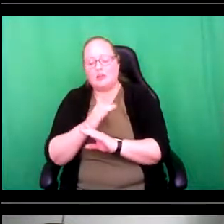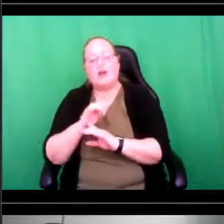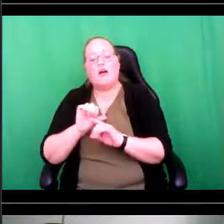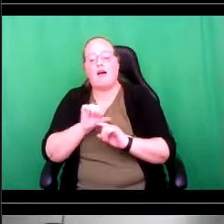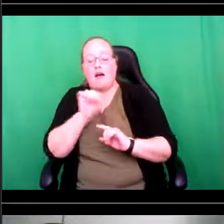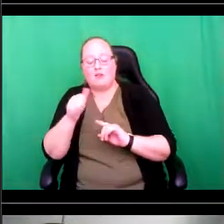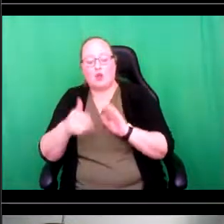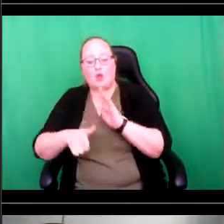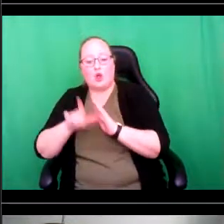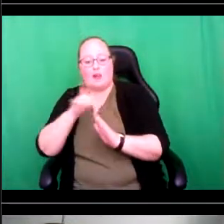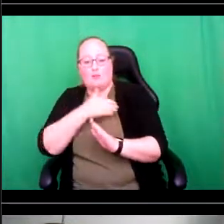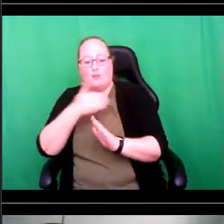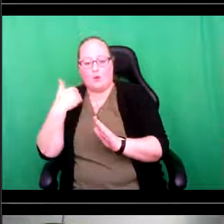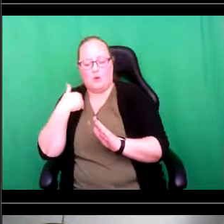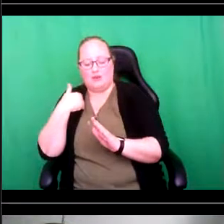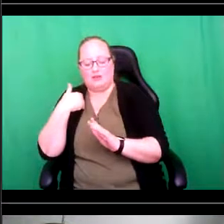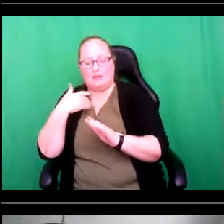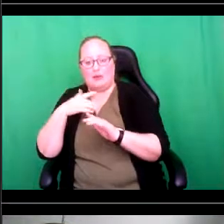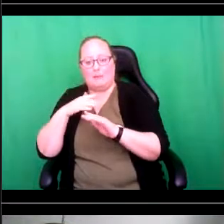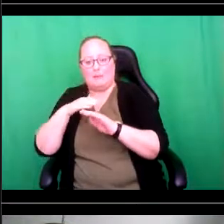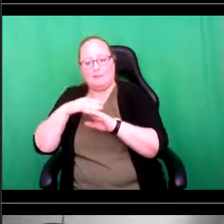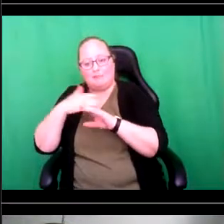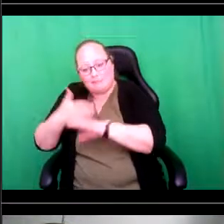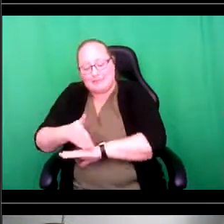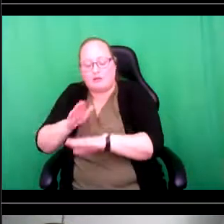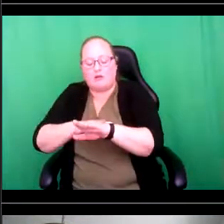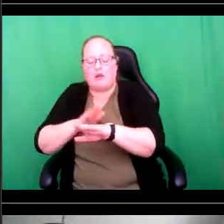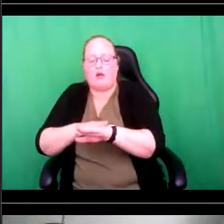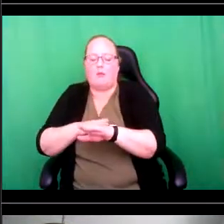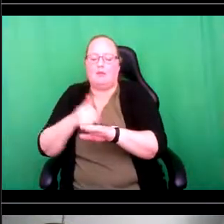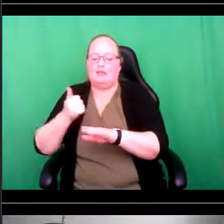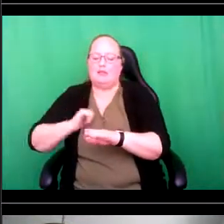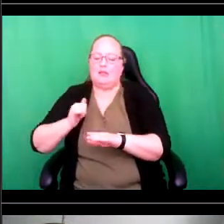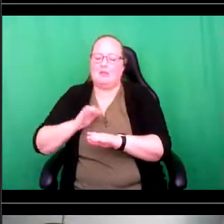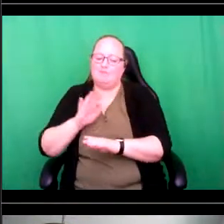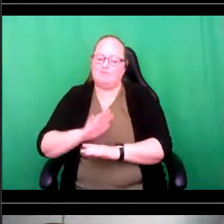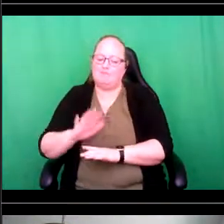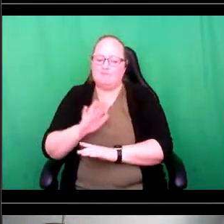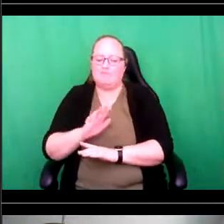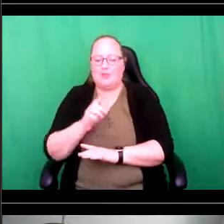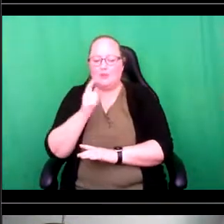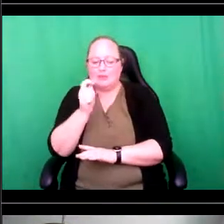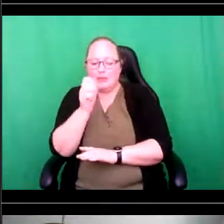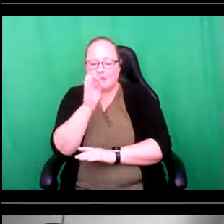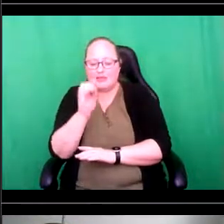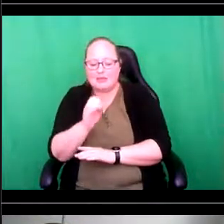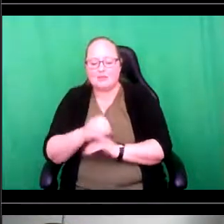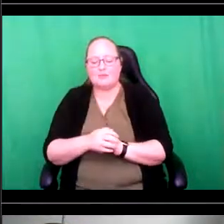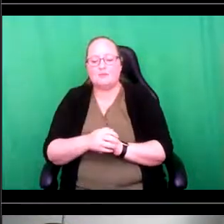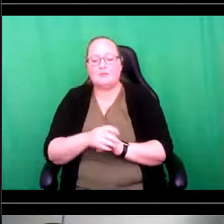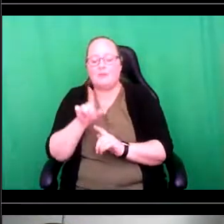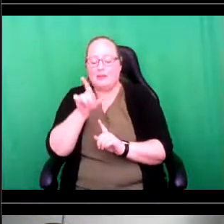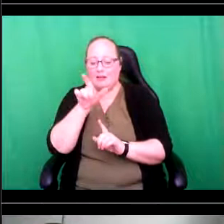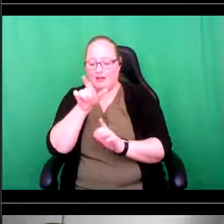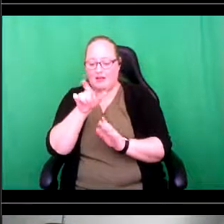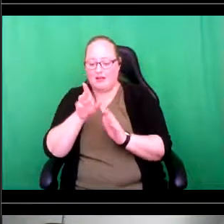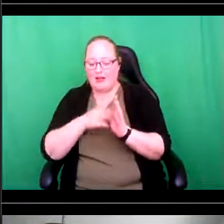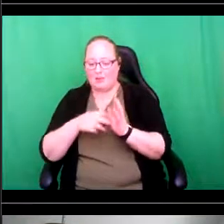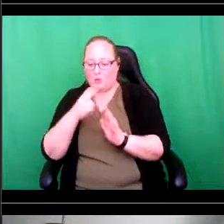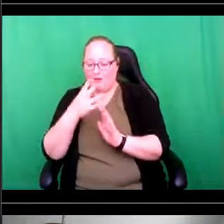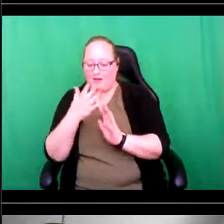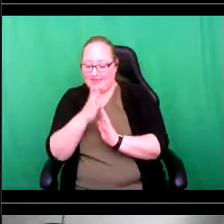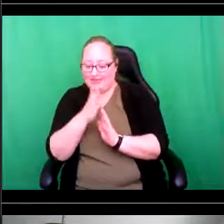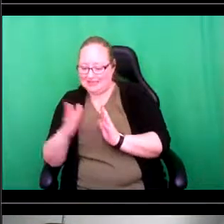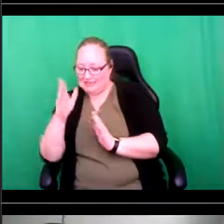To the east of the M25, it's a slightly different picture because we're forecasting a reduction in traffic